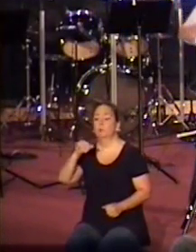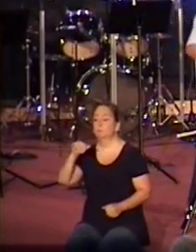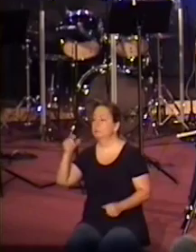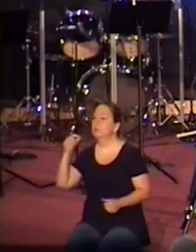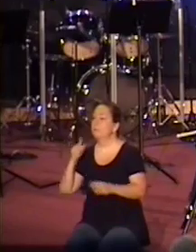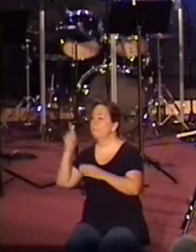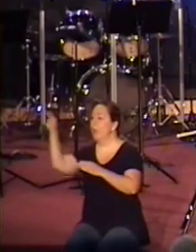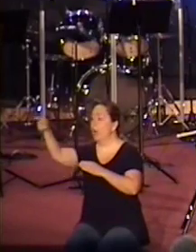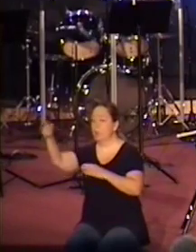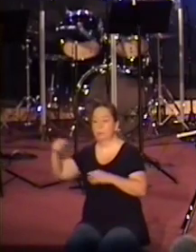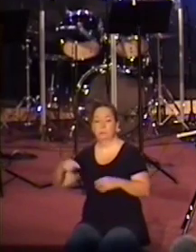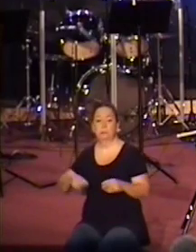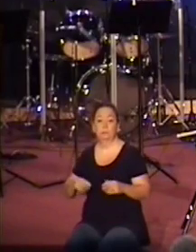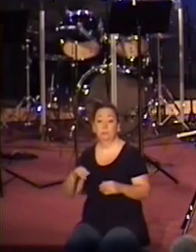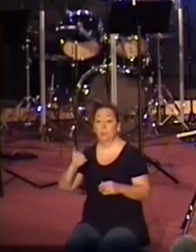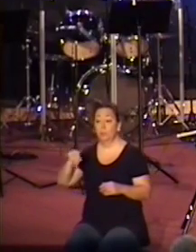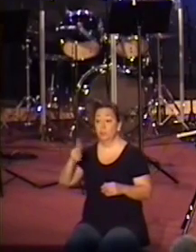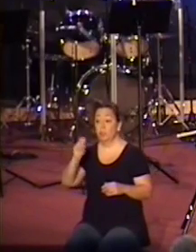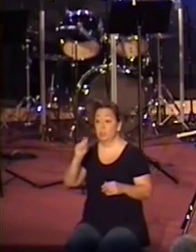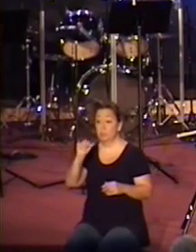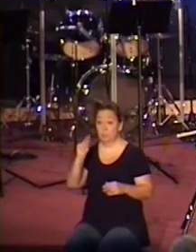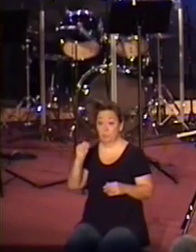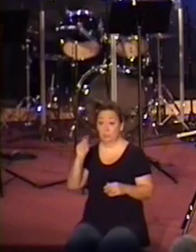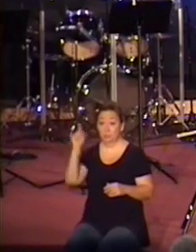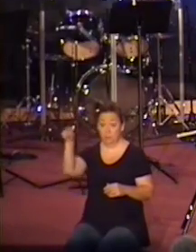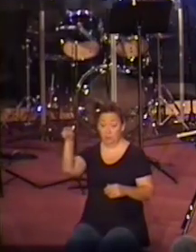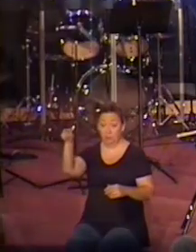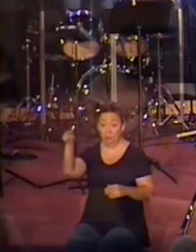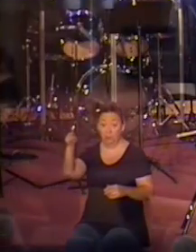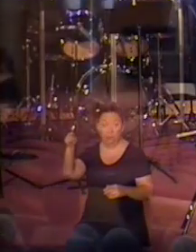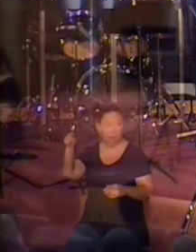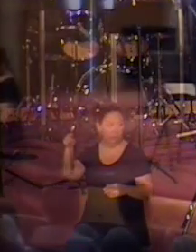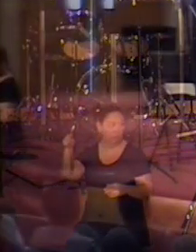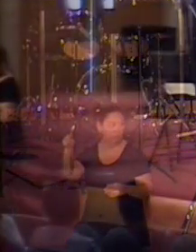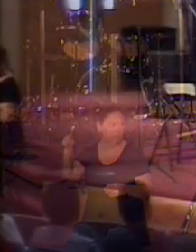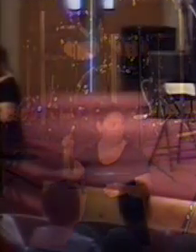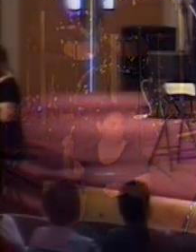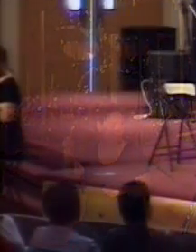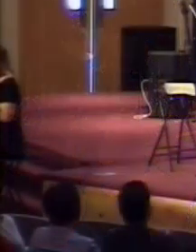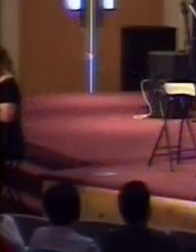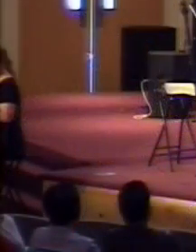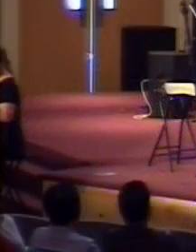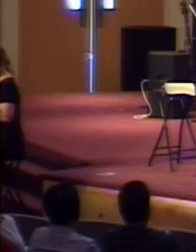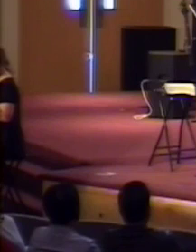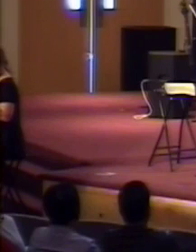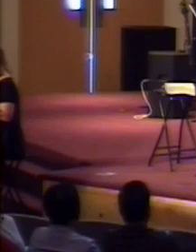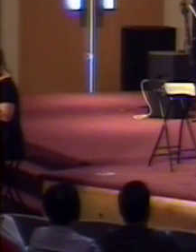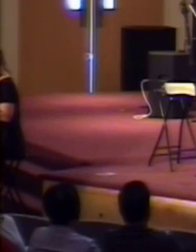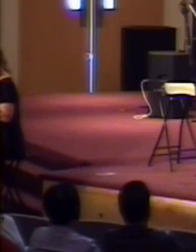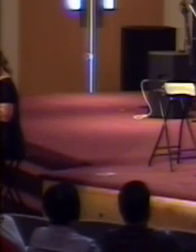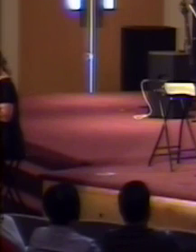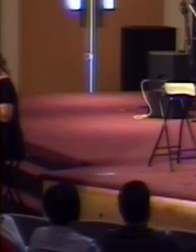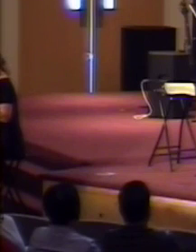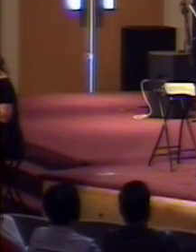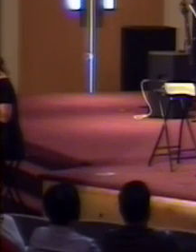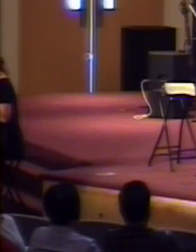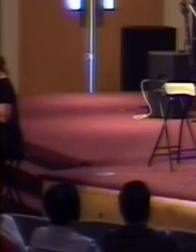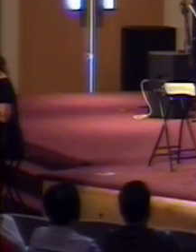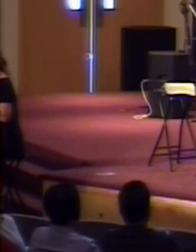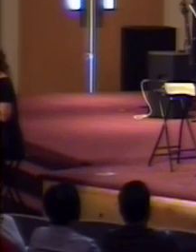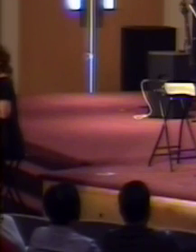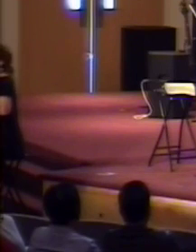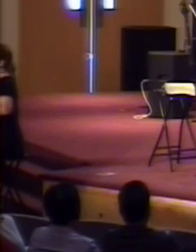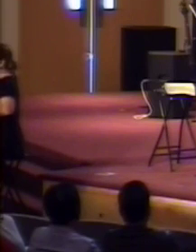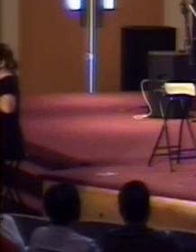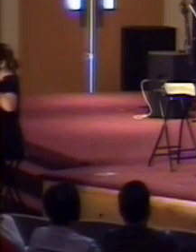back. Okay, Justin, he was tired of his weight. He didn't like it. And so now he's buff. If